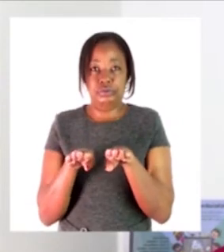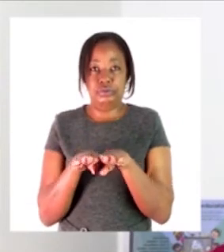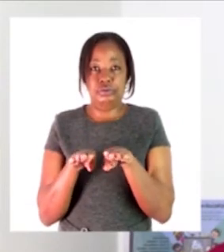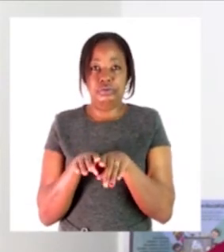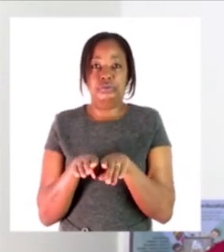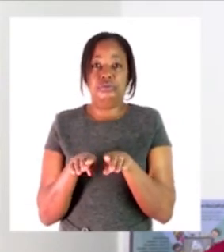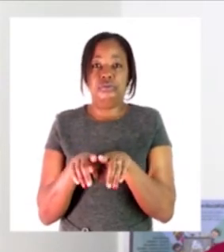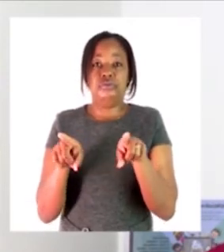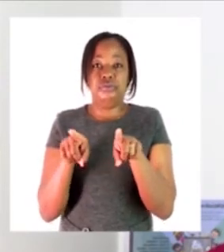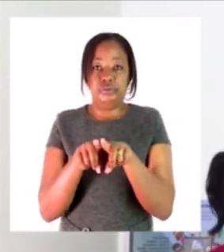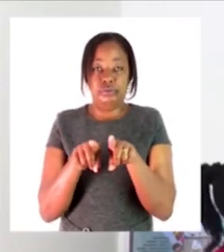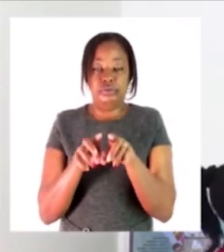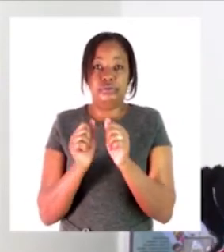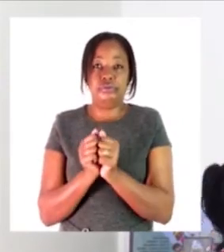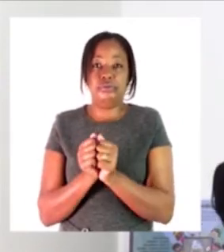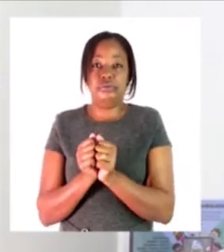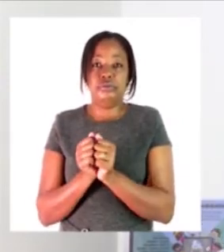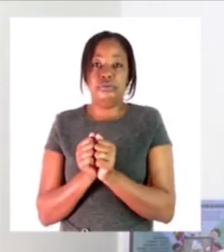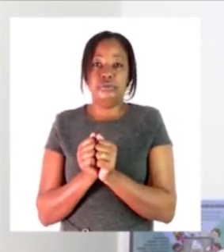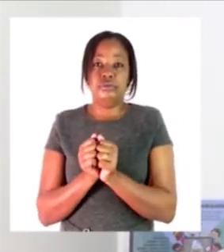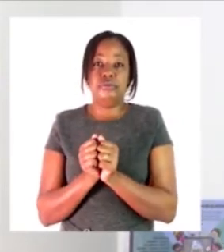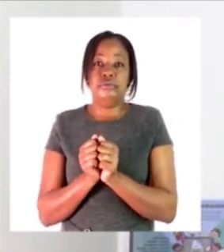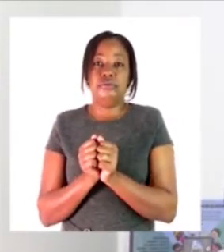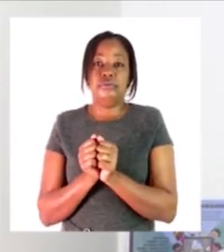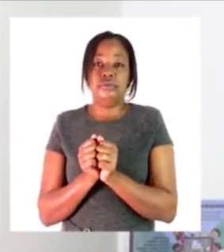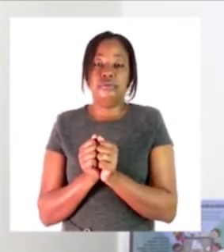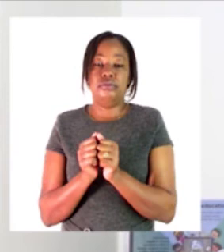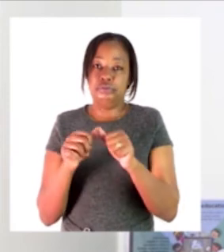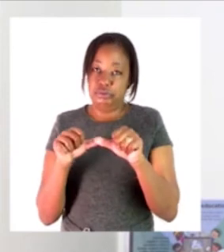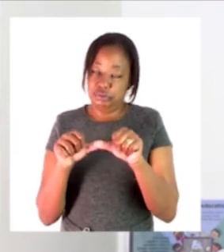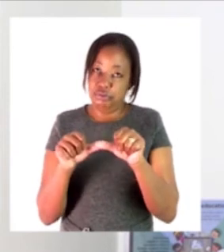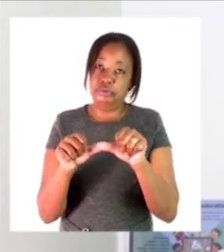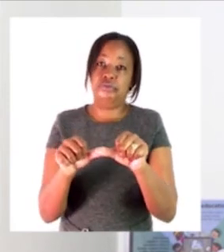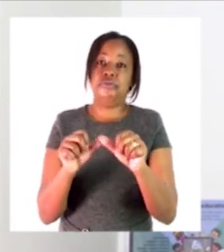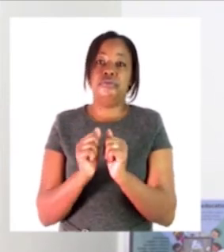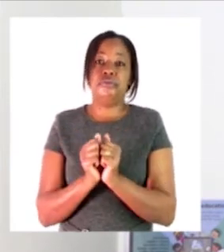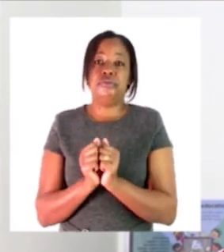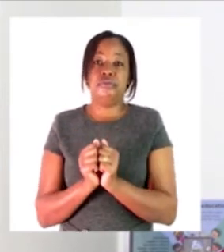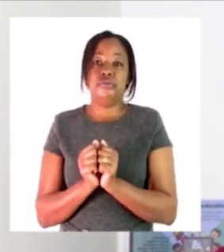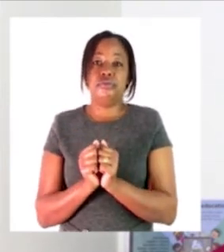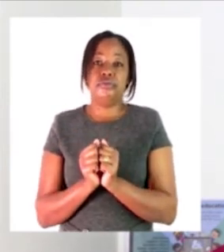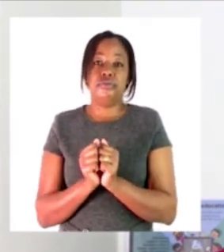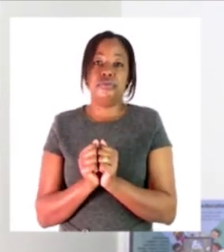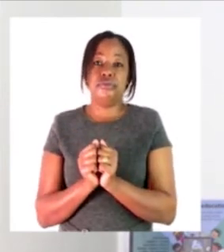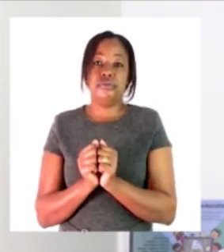place values and we end there. So in the same way, following the examples that I have given you, please do the